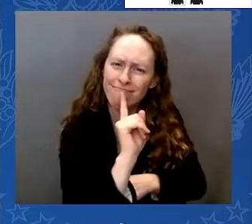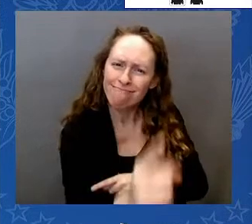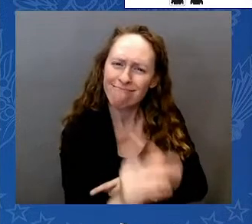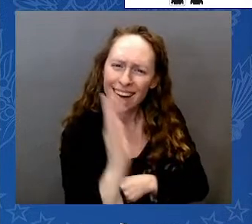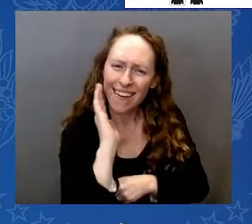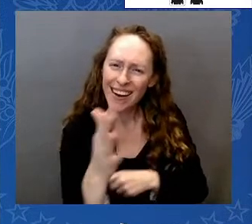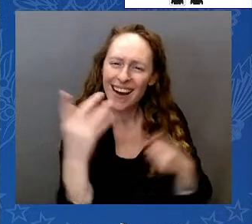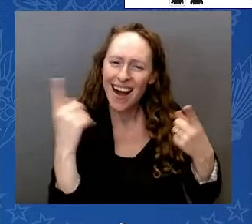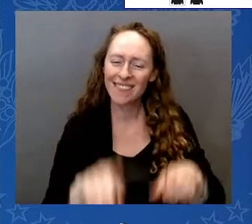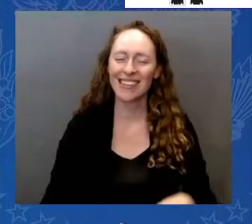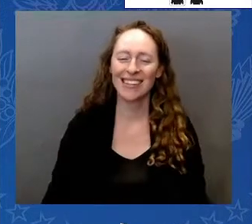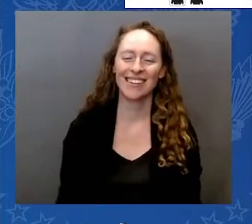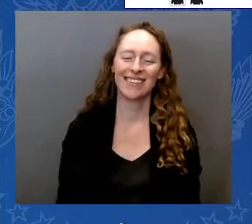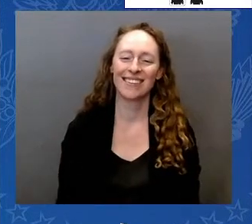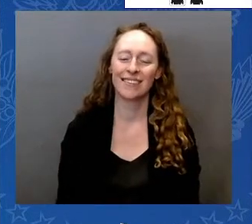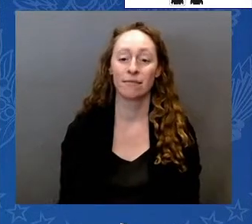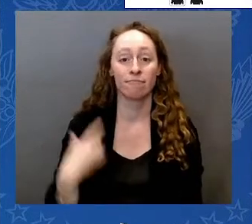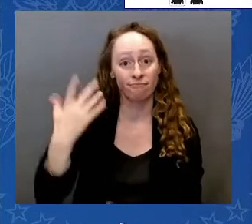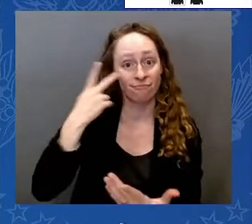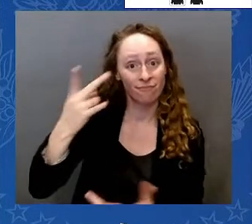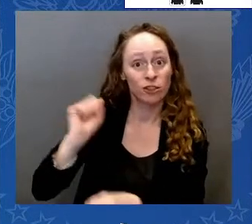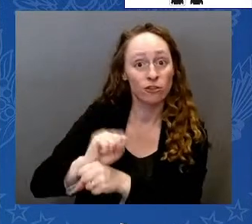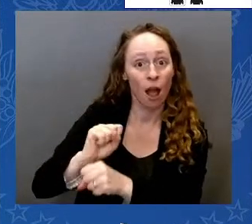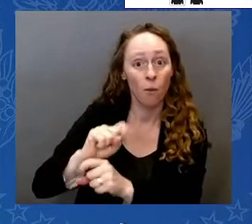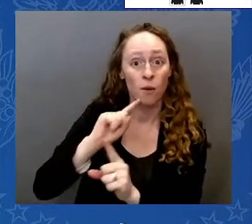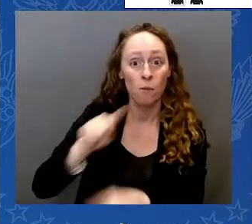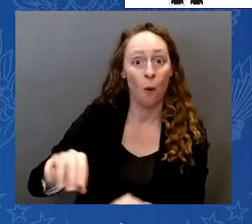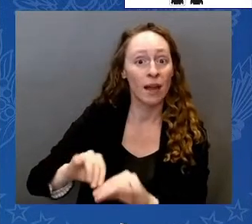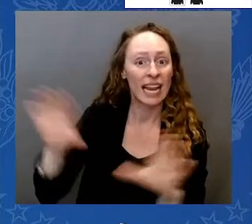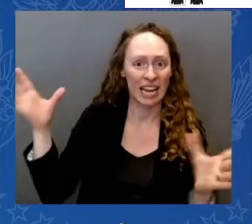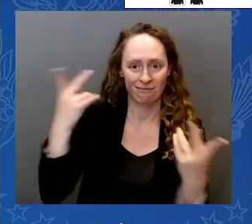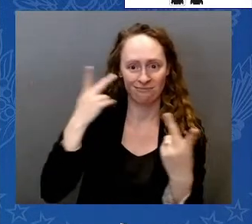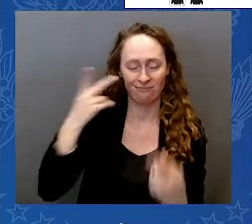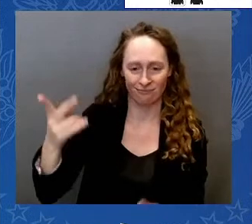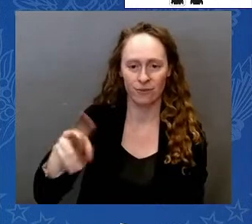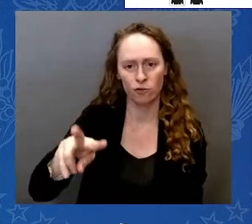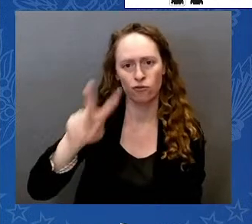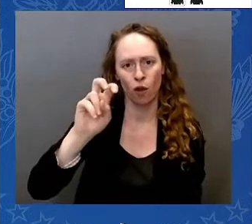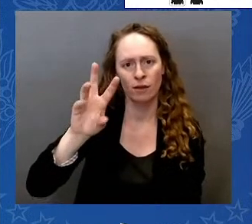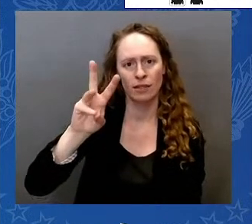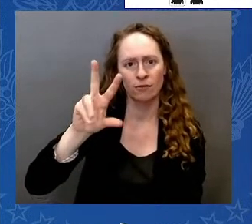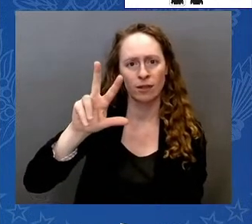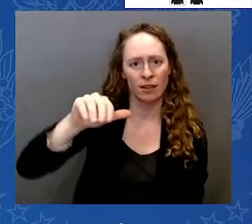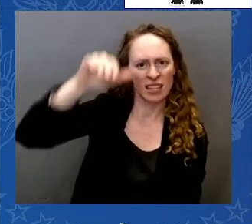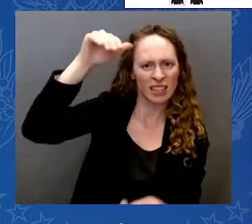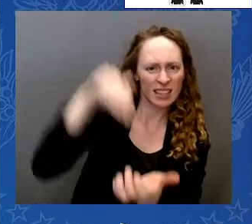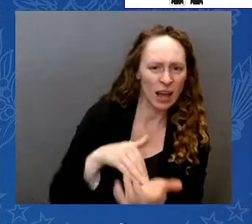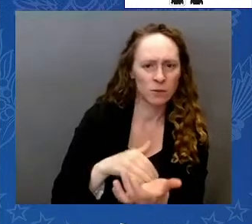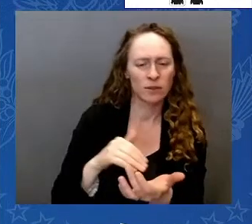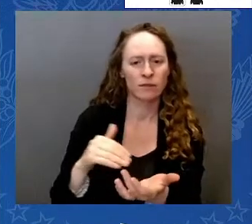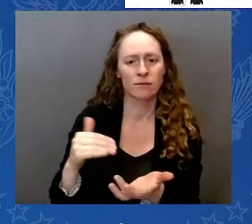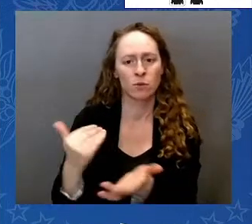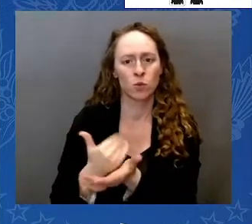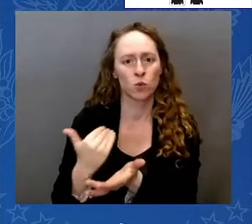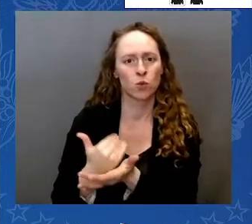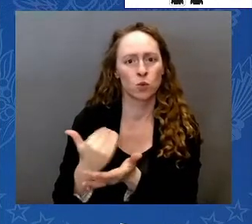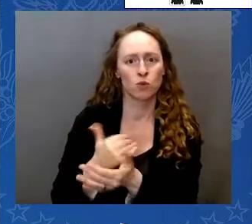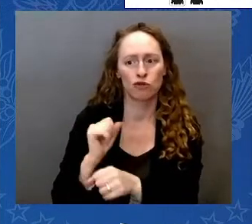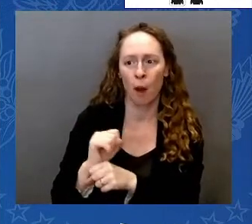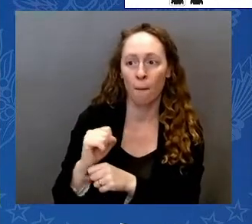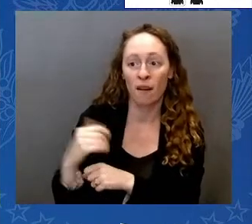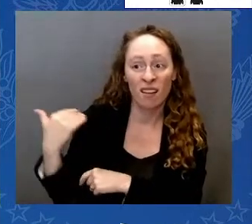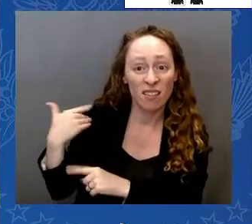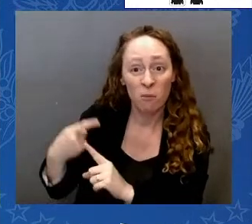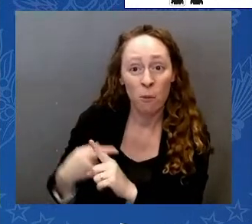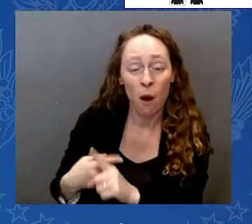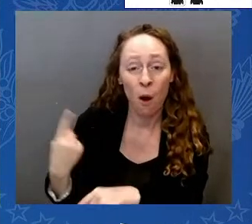263,000 jobs last month. That's 10 million jobs since I've come into office. That's the fastest job growth at any point of any president